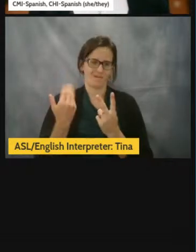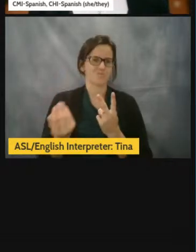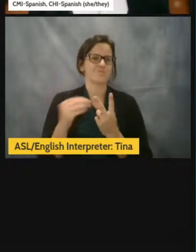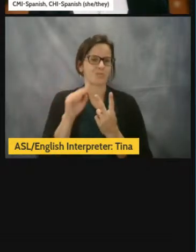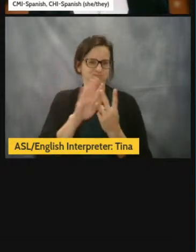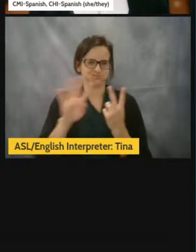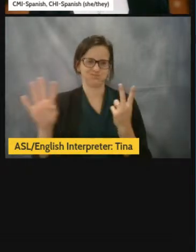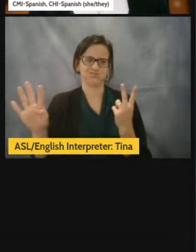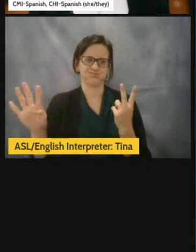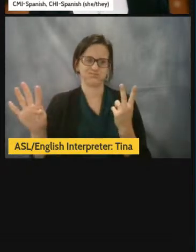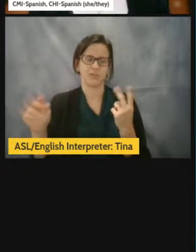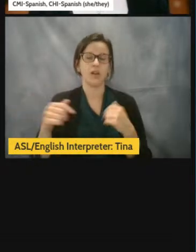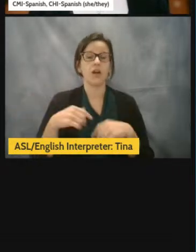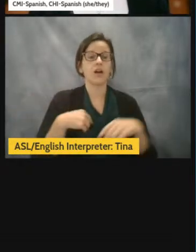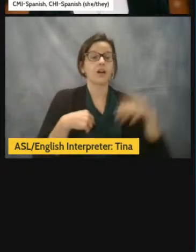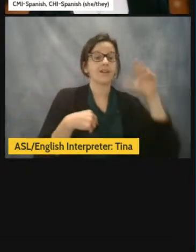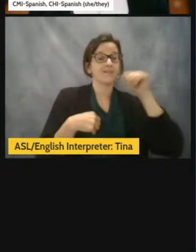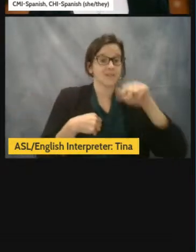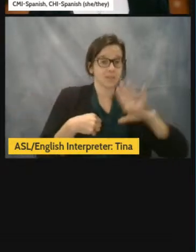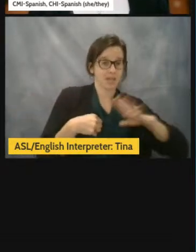Intersex people exist.